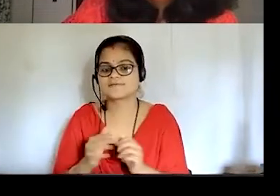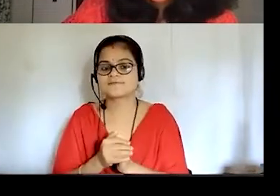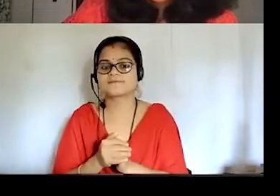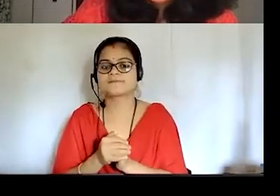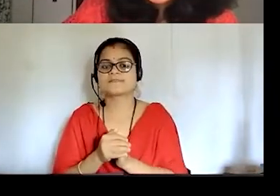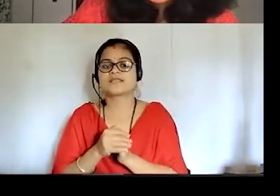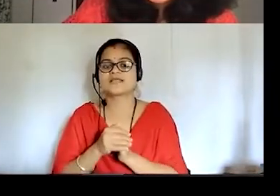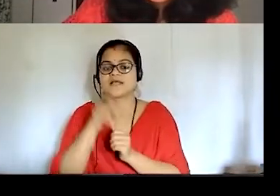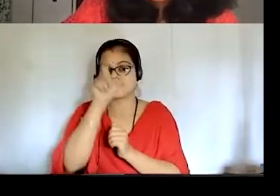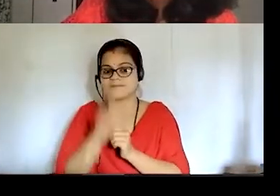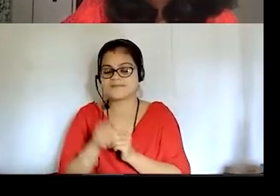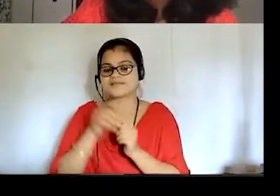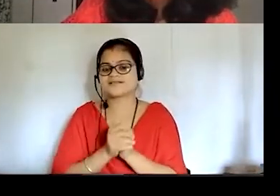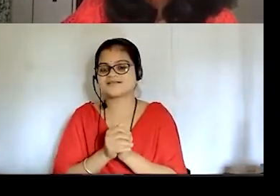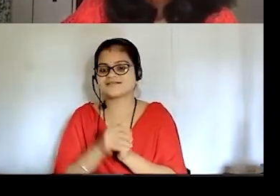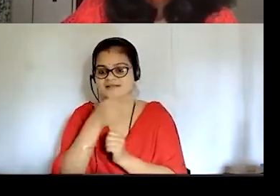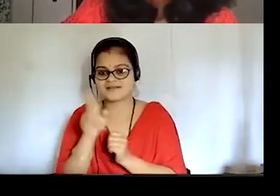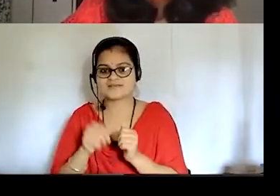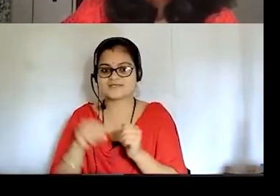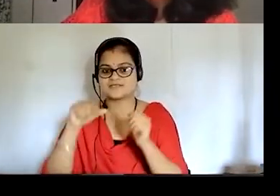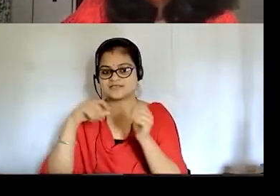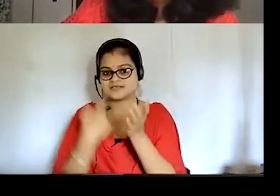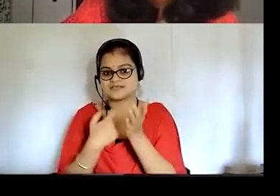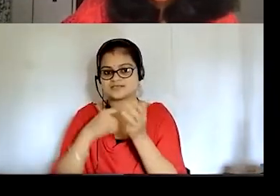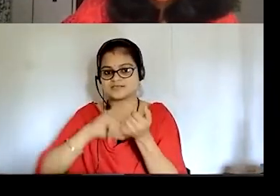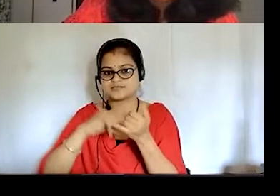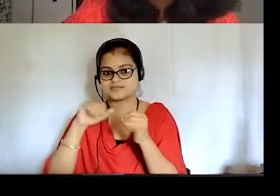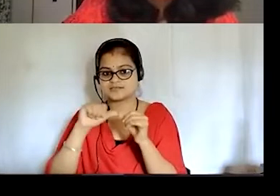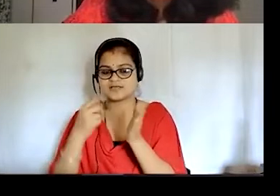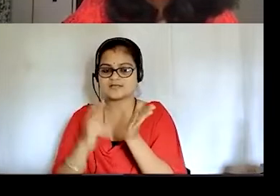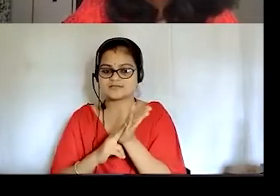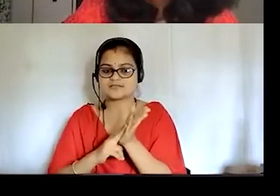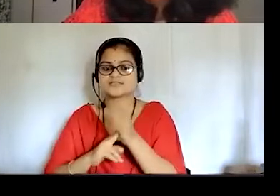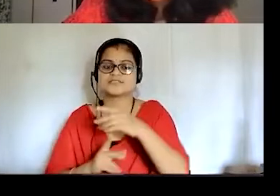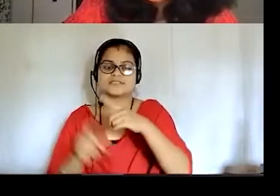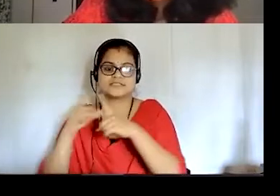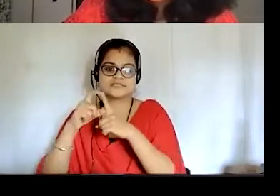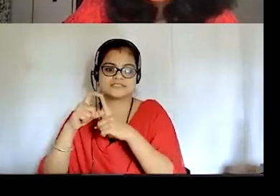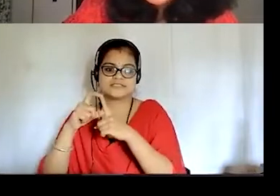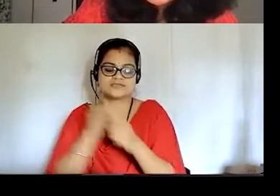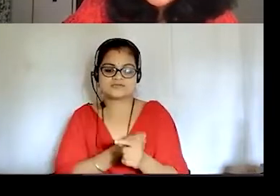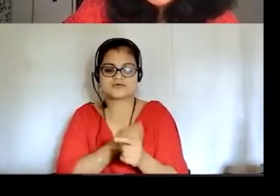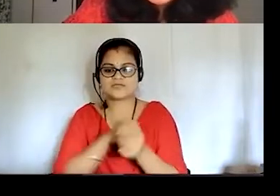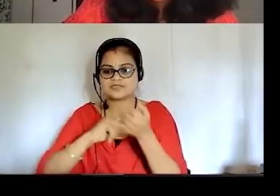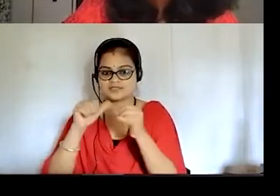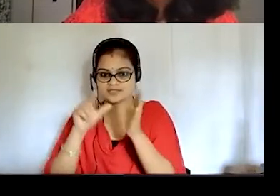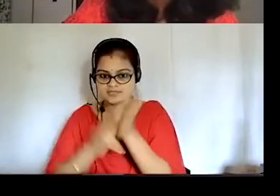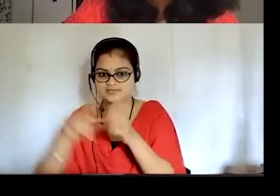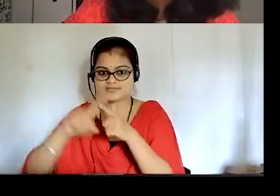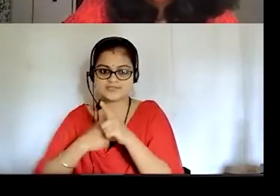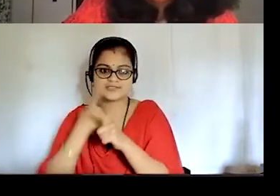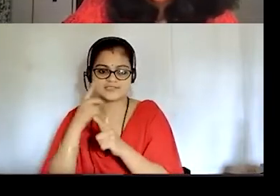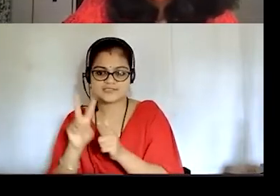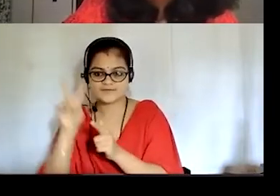Sanjeev Abhyankar ji rendering a composition Main To Savare Ke Rang Rachi by Mirabai in